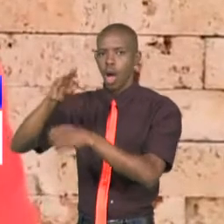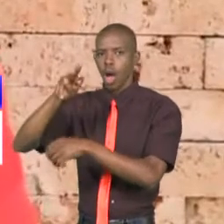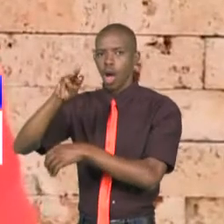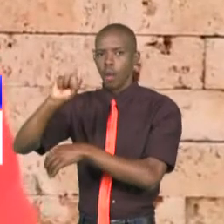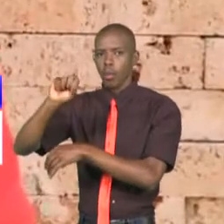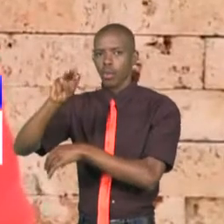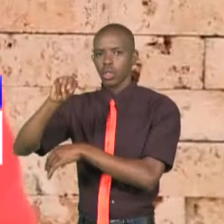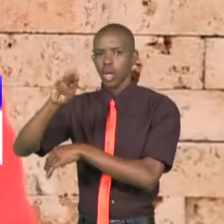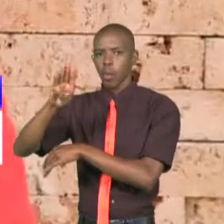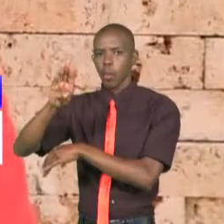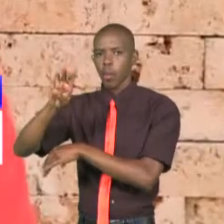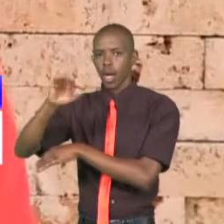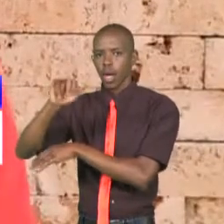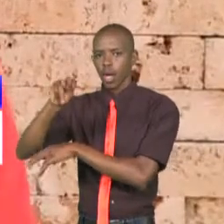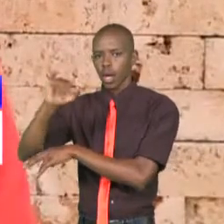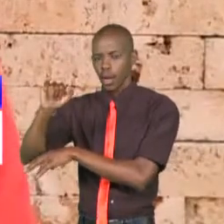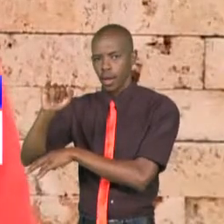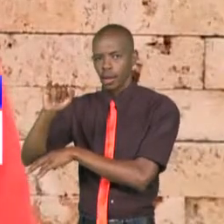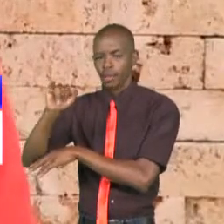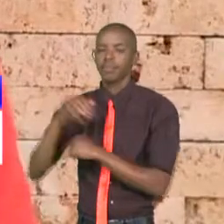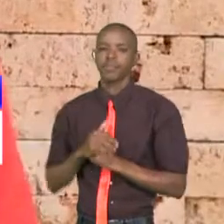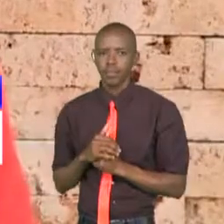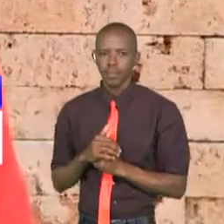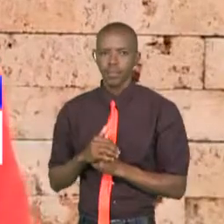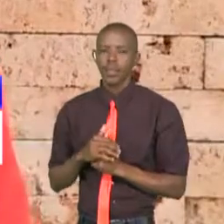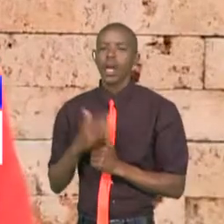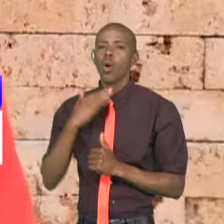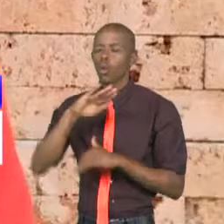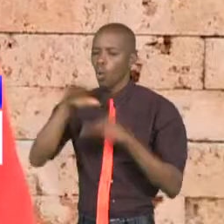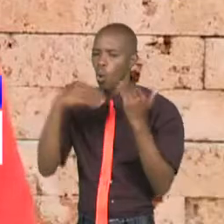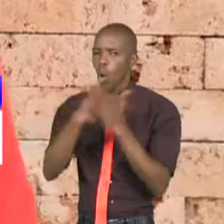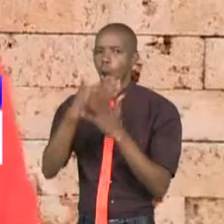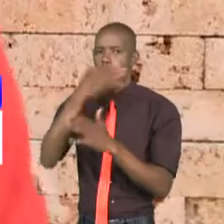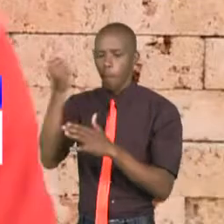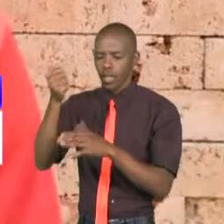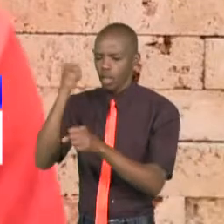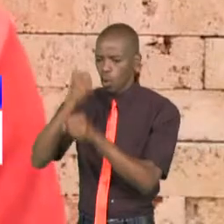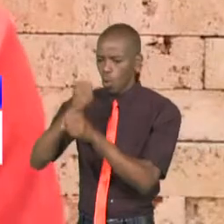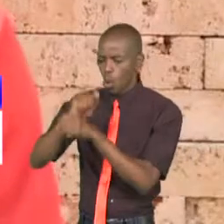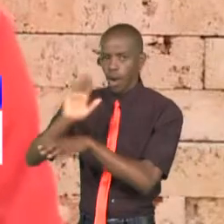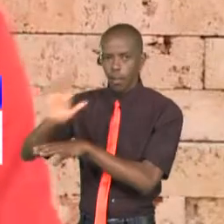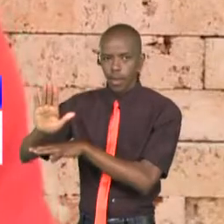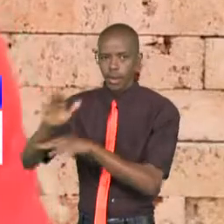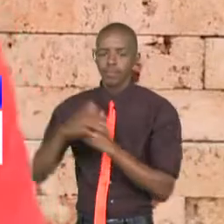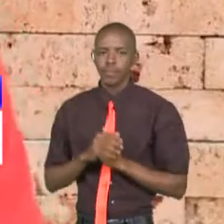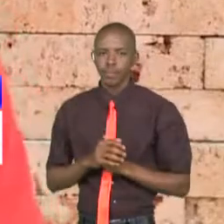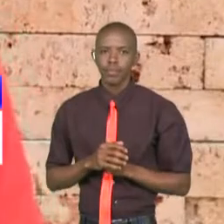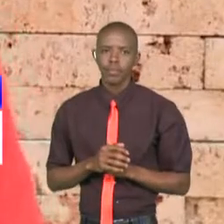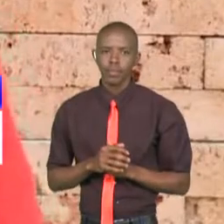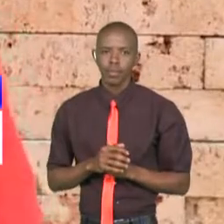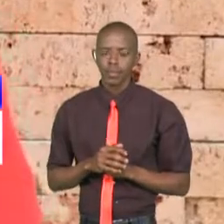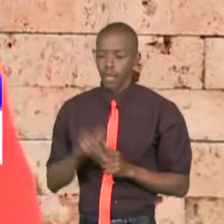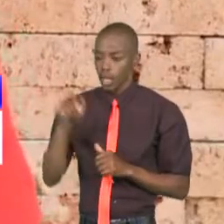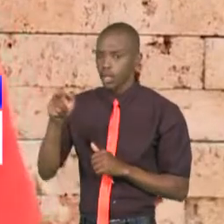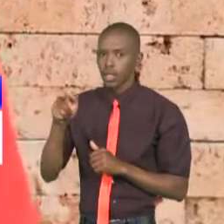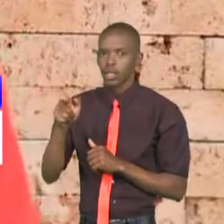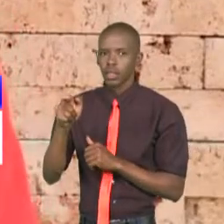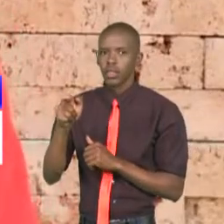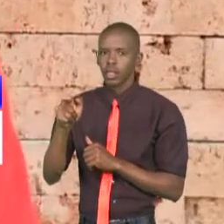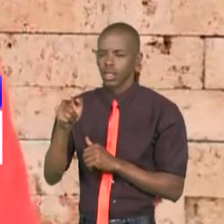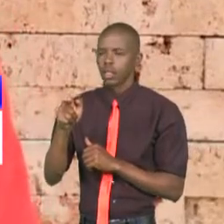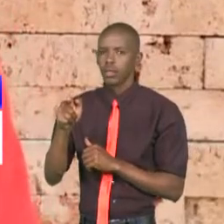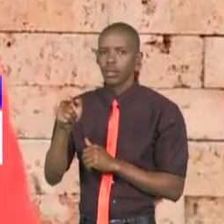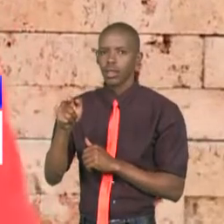Msambweni, na namtakia kila laheri kwa kazi hii. Yeye ndio mbunge wetu kwa